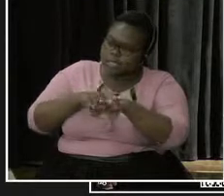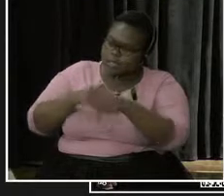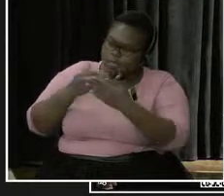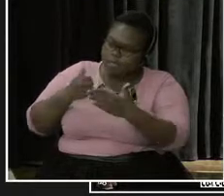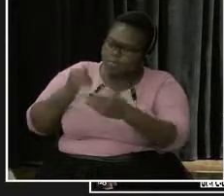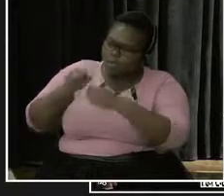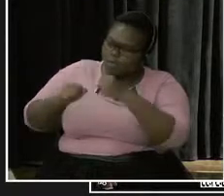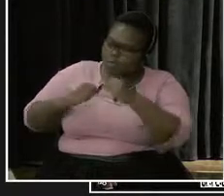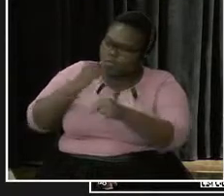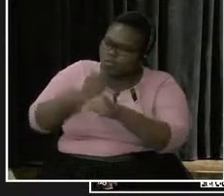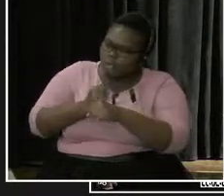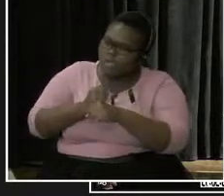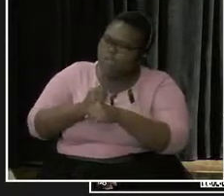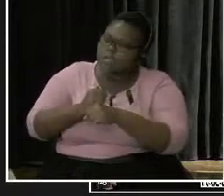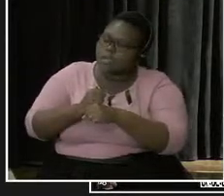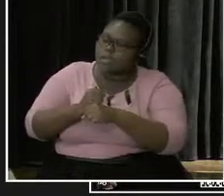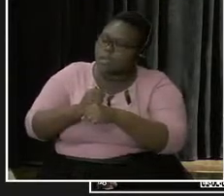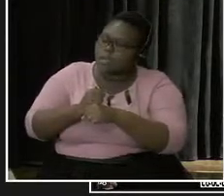previous year, which was